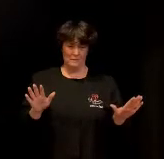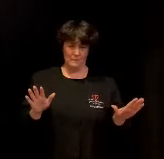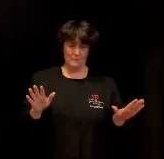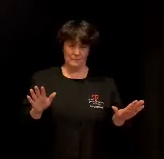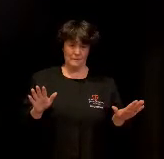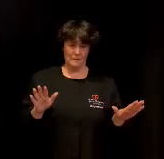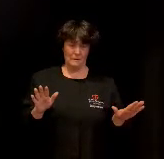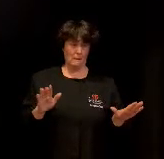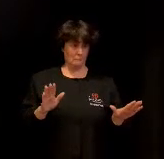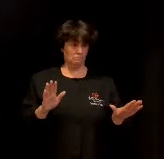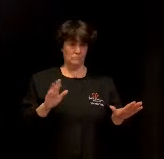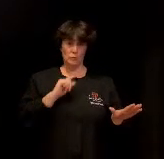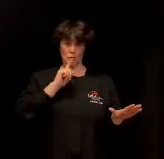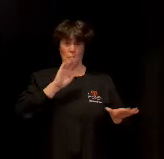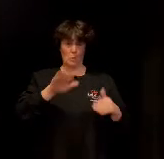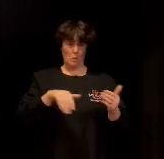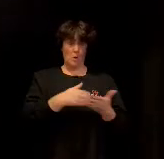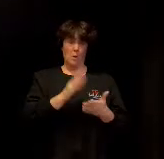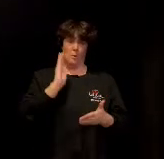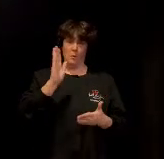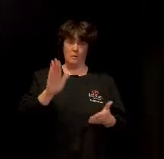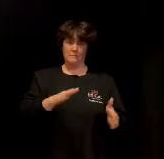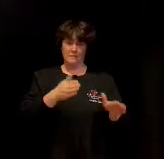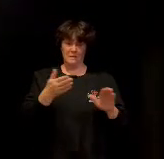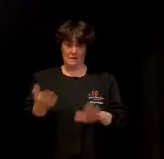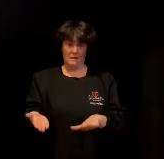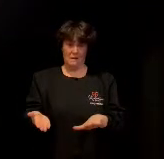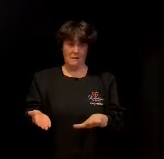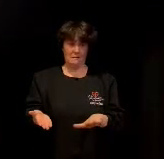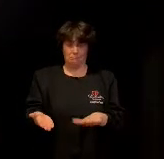all going to die. All right?